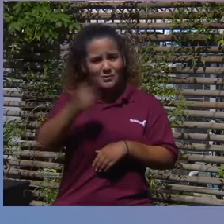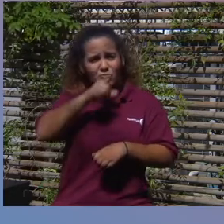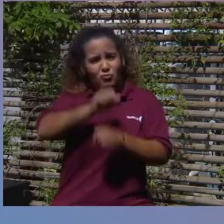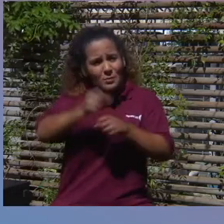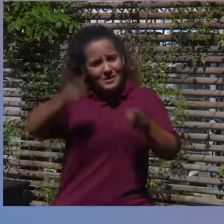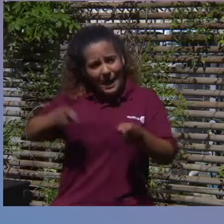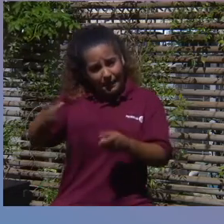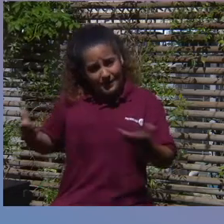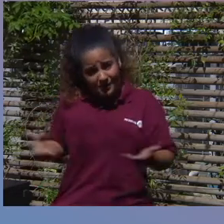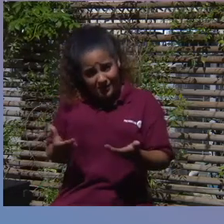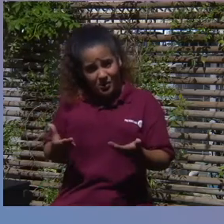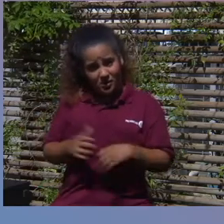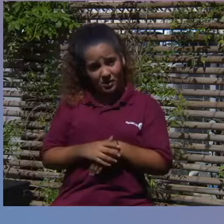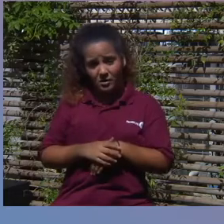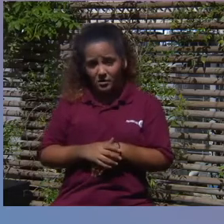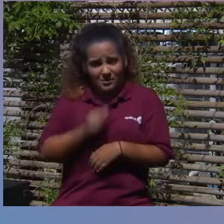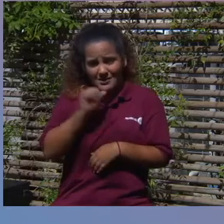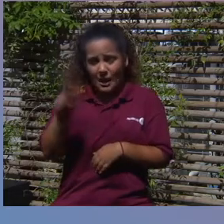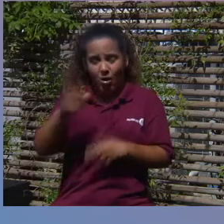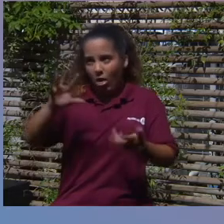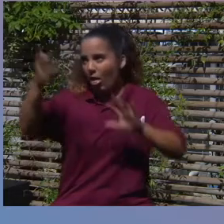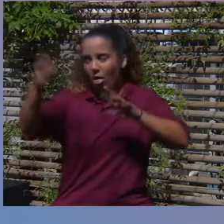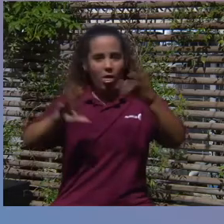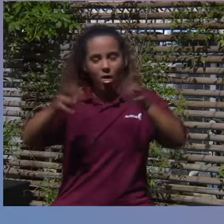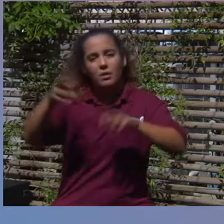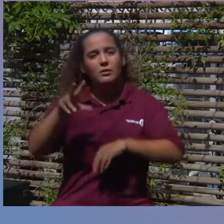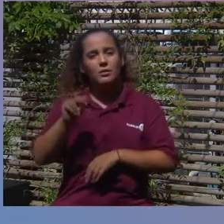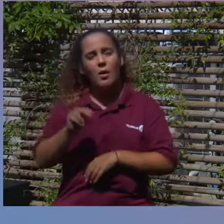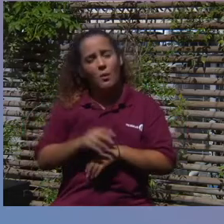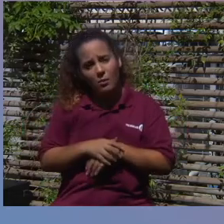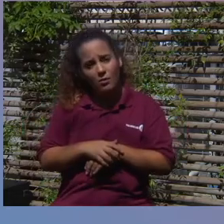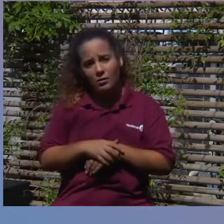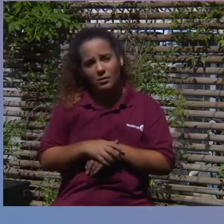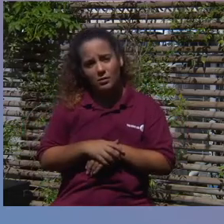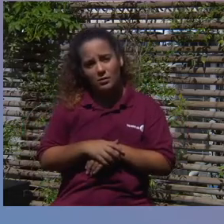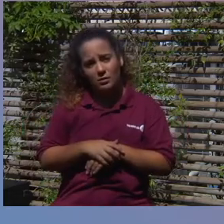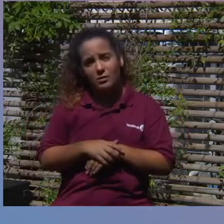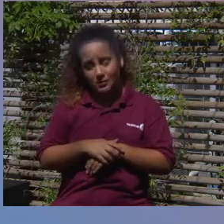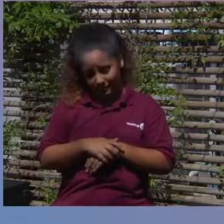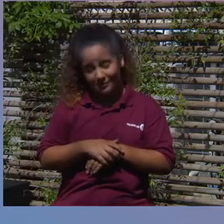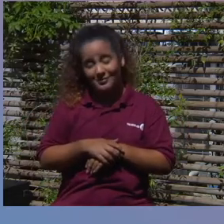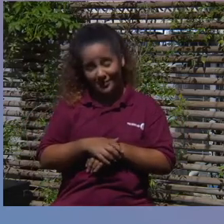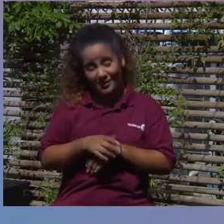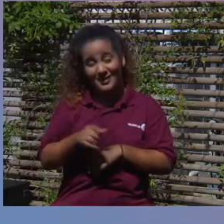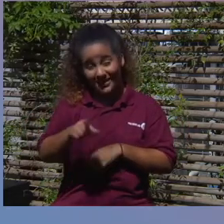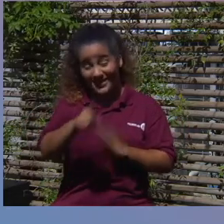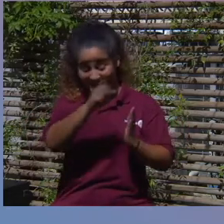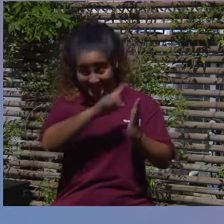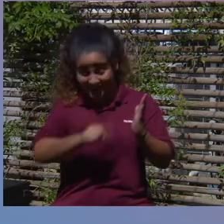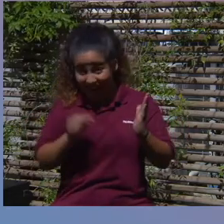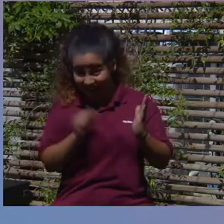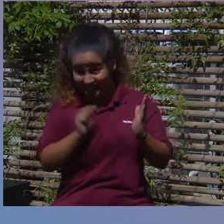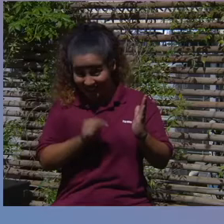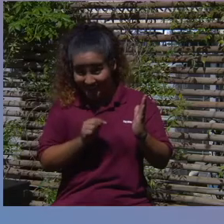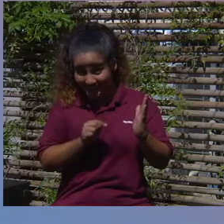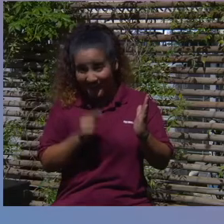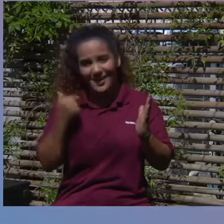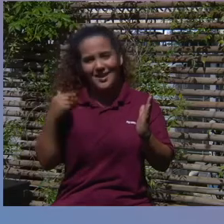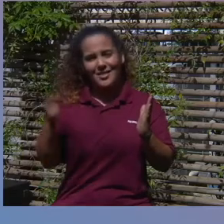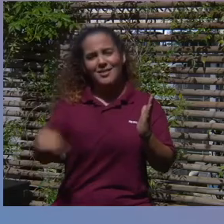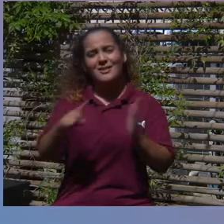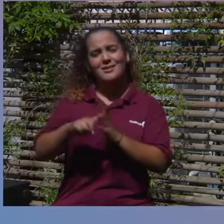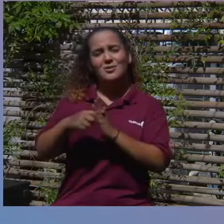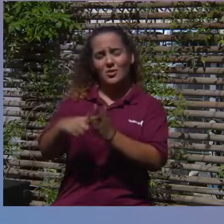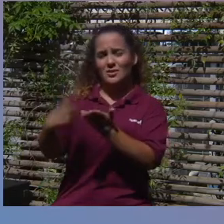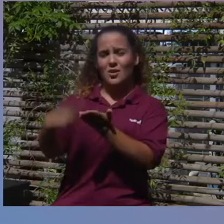that is not just chaos and by chance. It is by design. Come on now. And they started talking